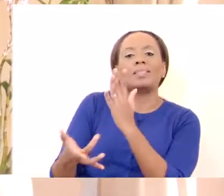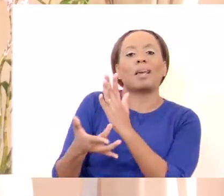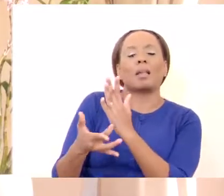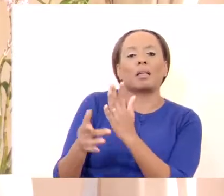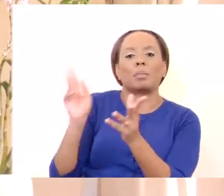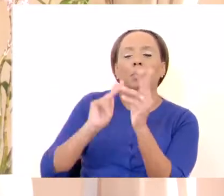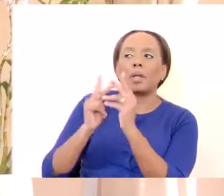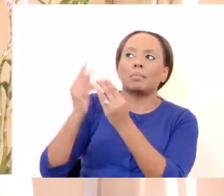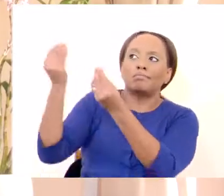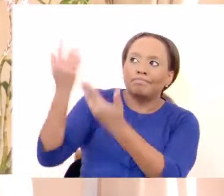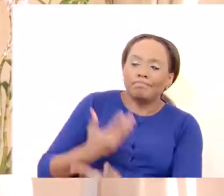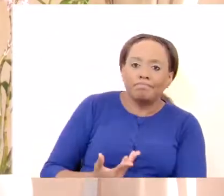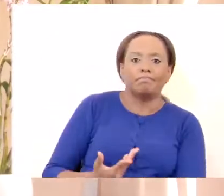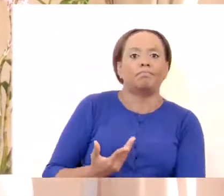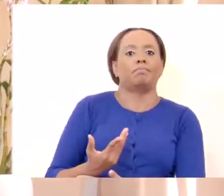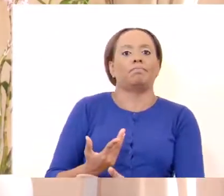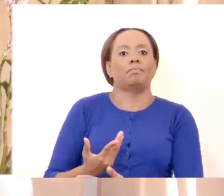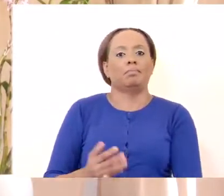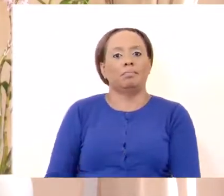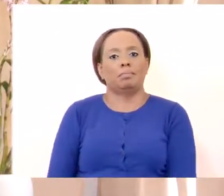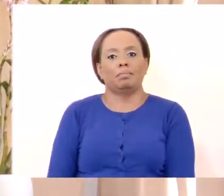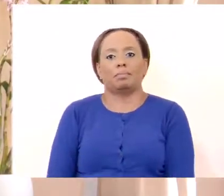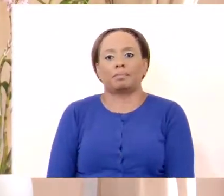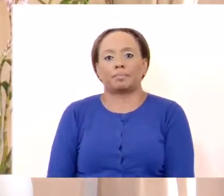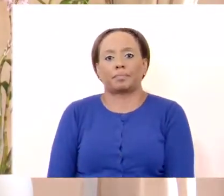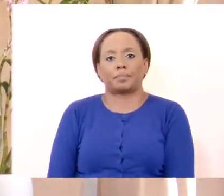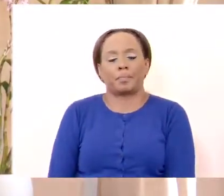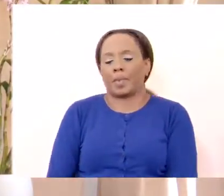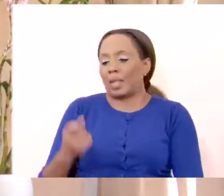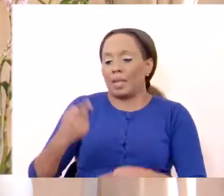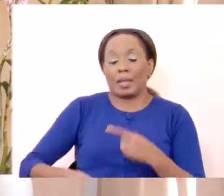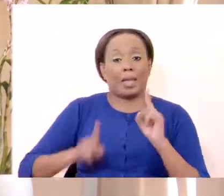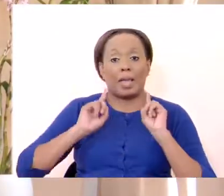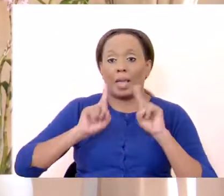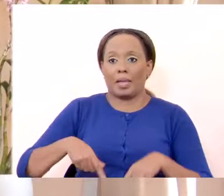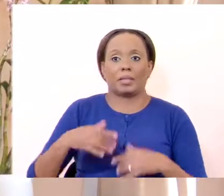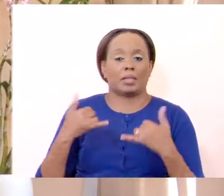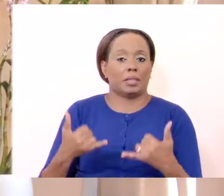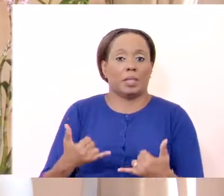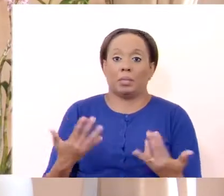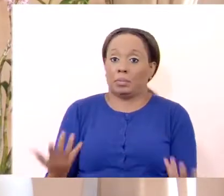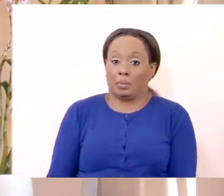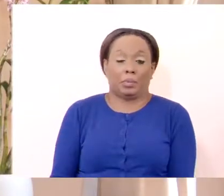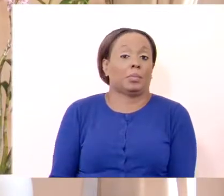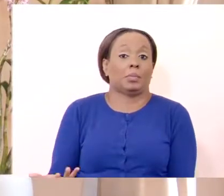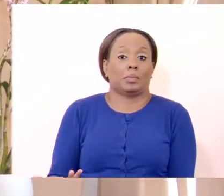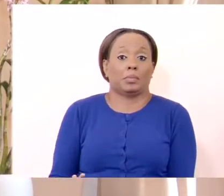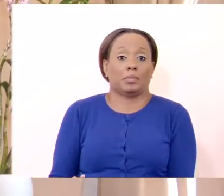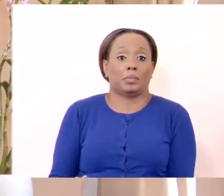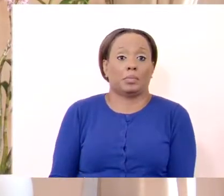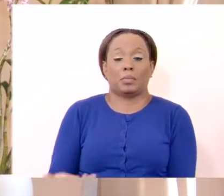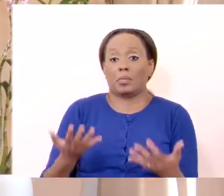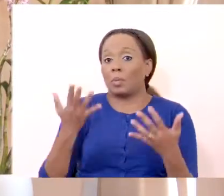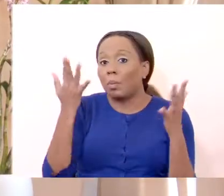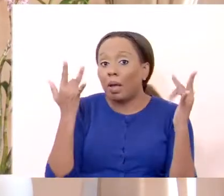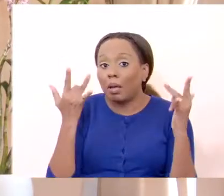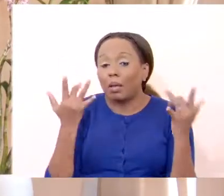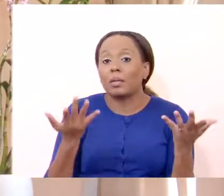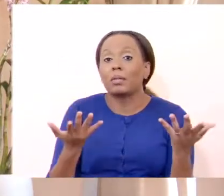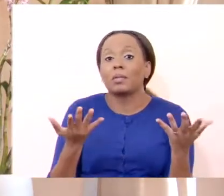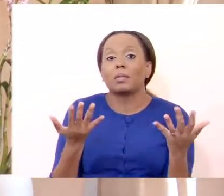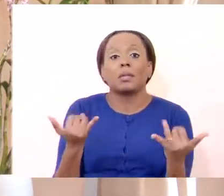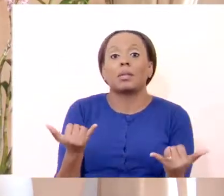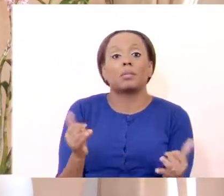then advise the Minister. So I cannot answer your question at this point in time, because at this stage